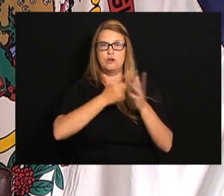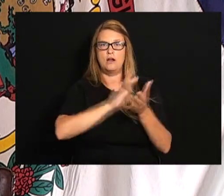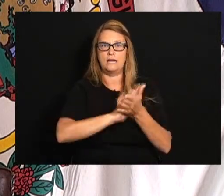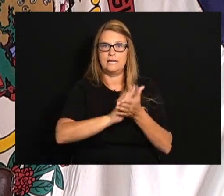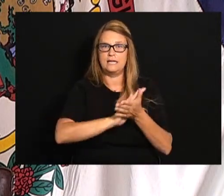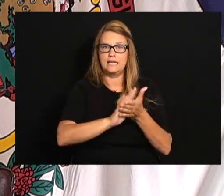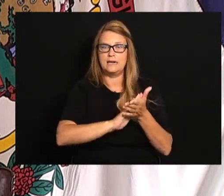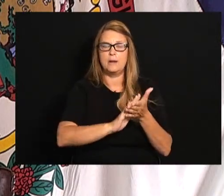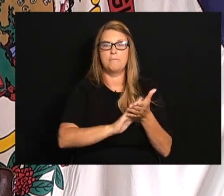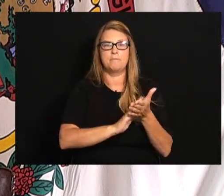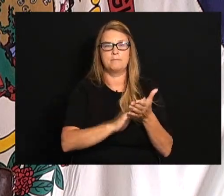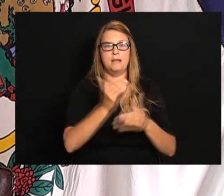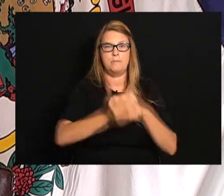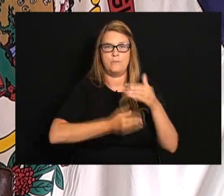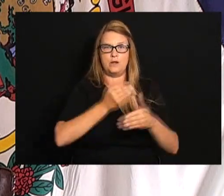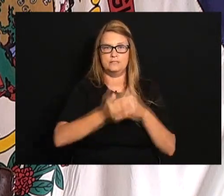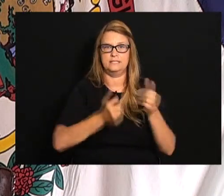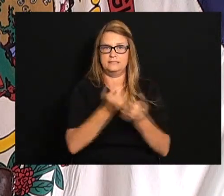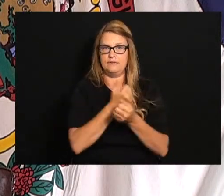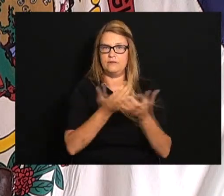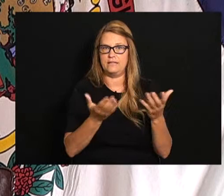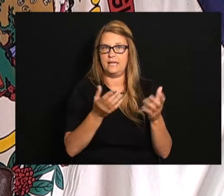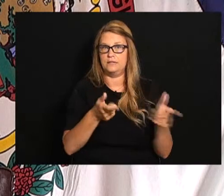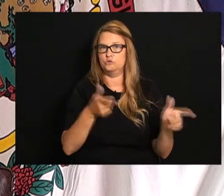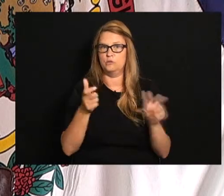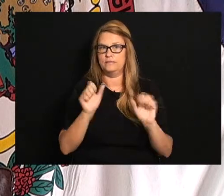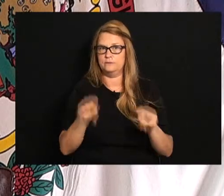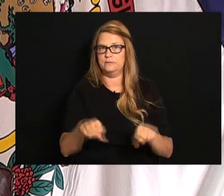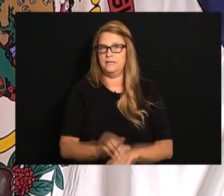cleanup process done as quickly as we possibly can.